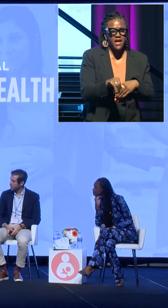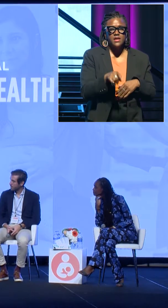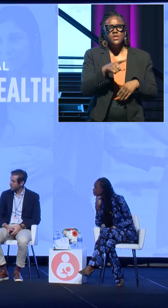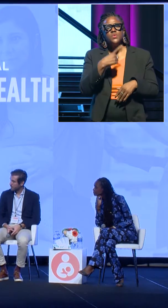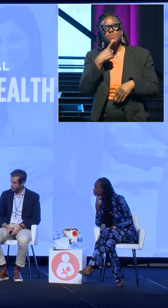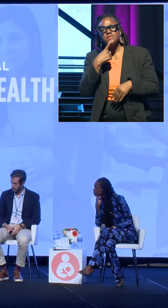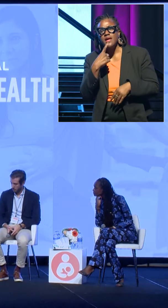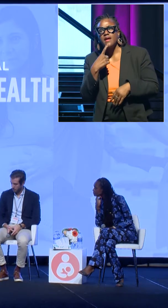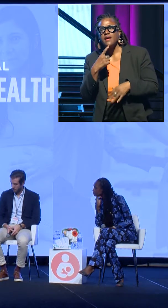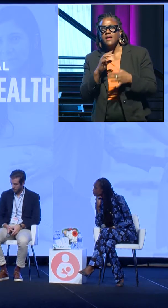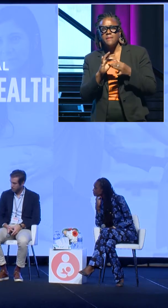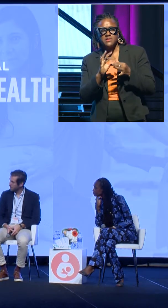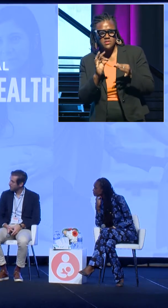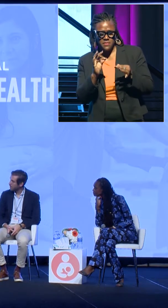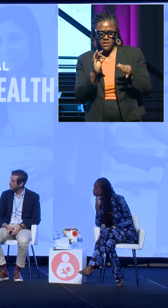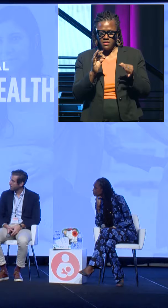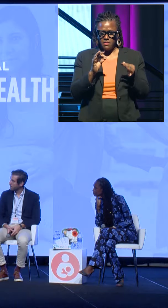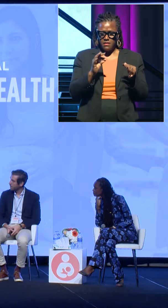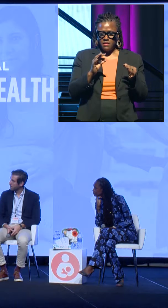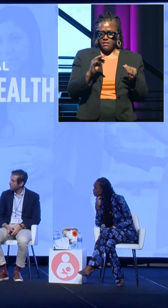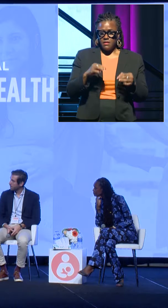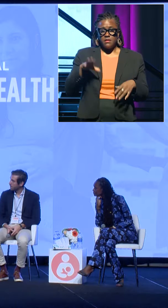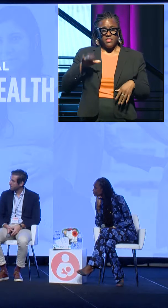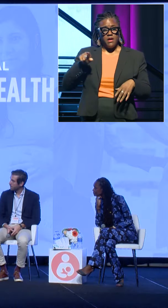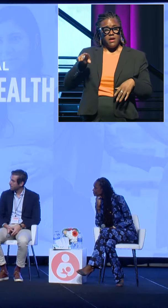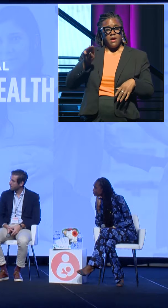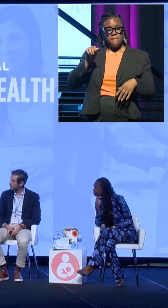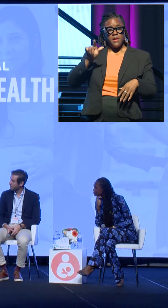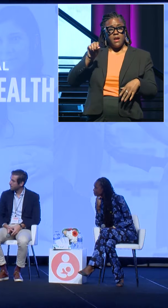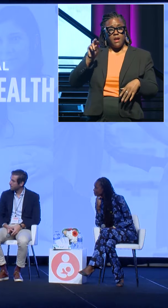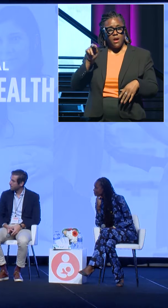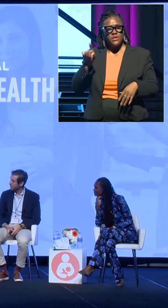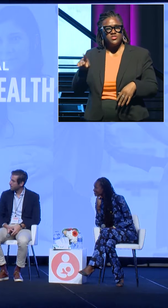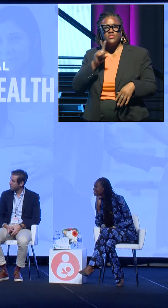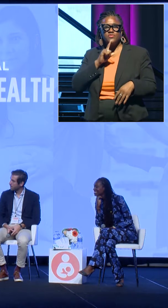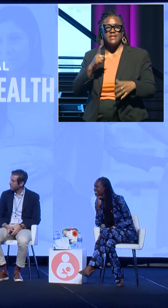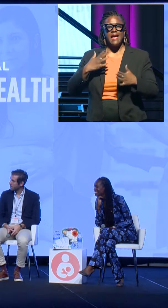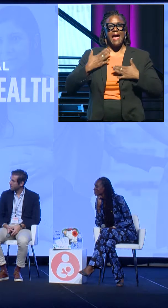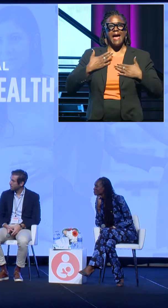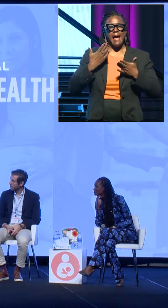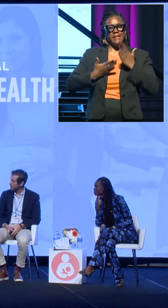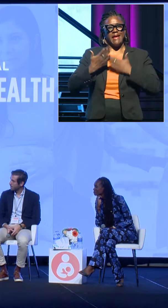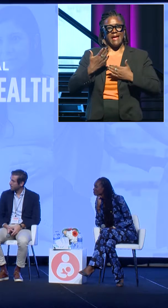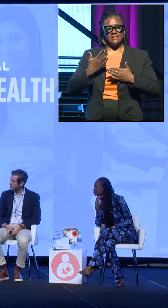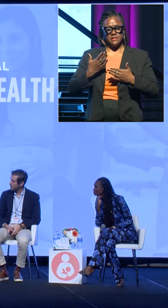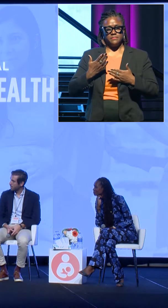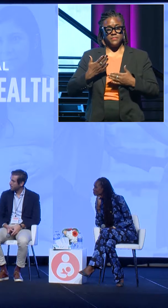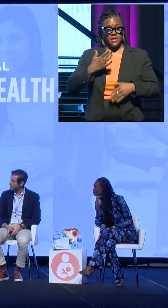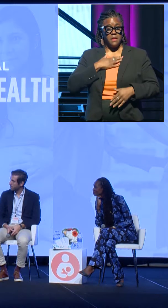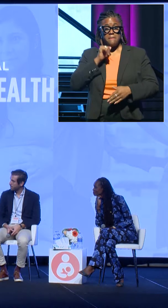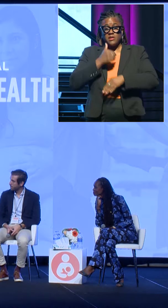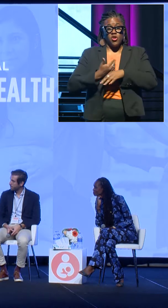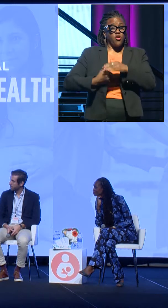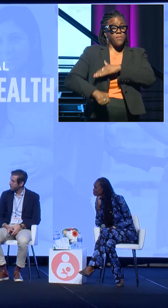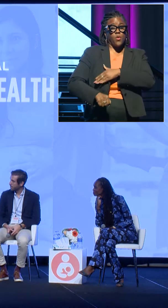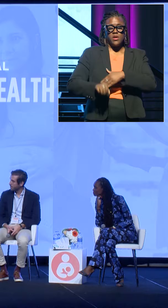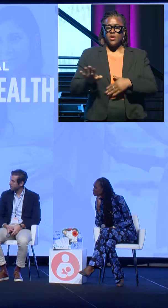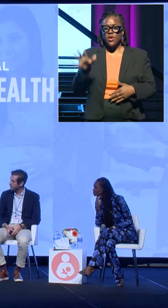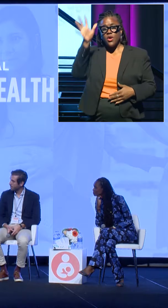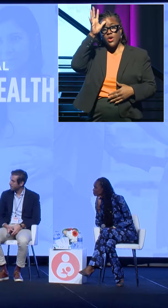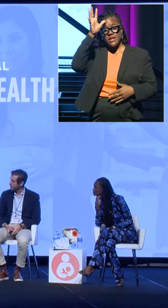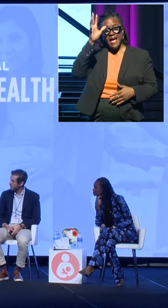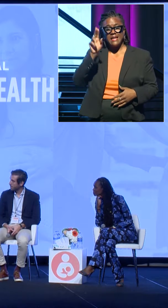said something, so for an example, Walomi is a Yoruba word meaning happy hands. And so when my daughter was born, her dad